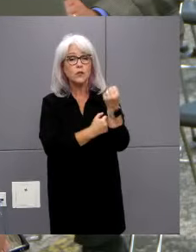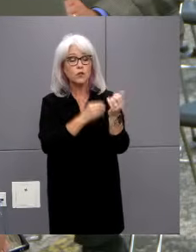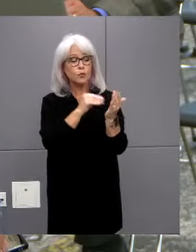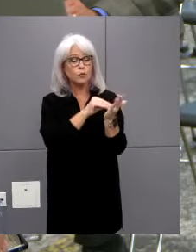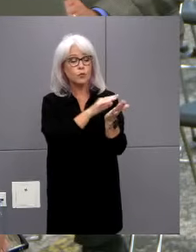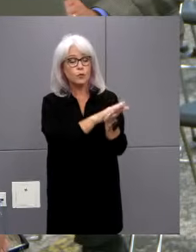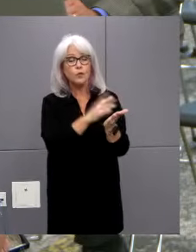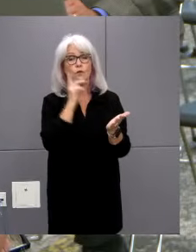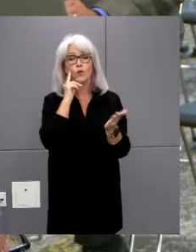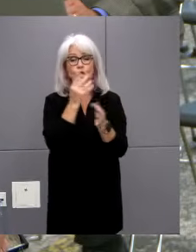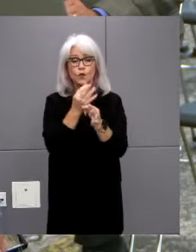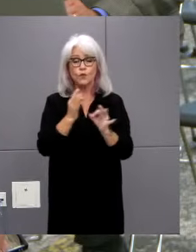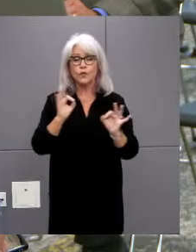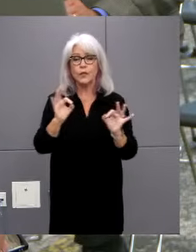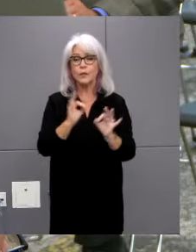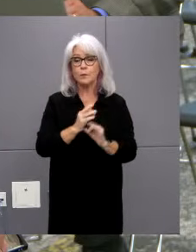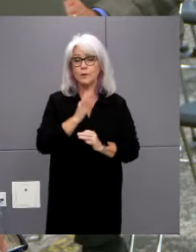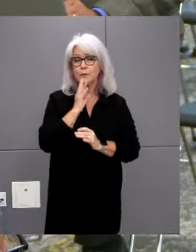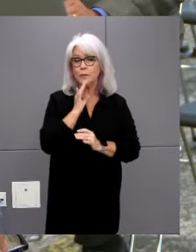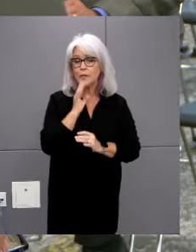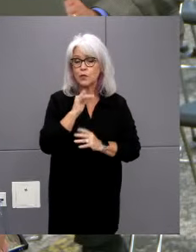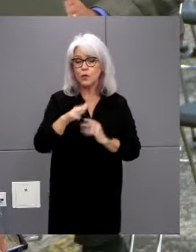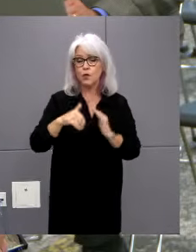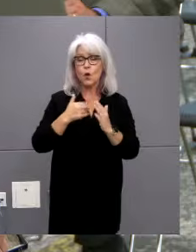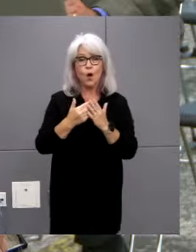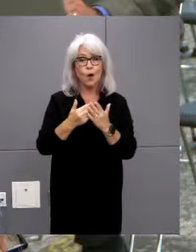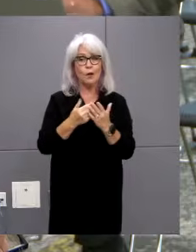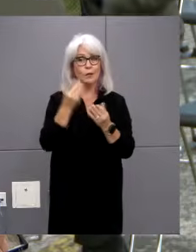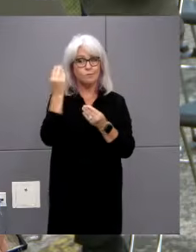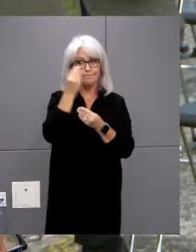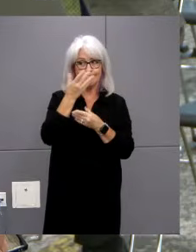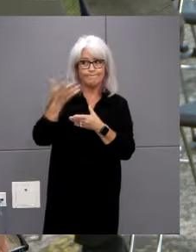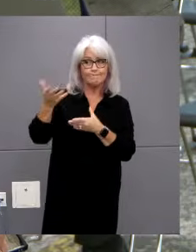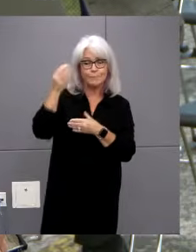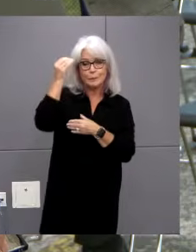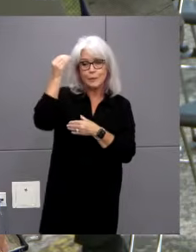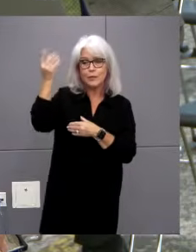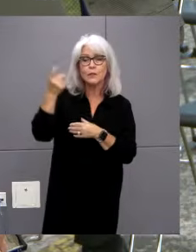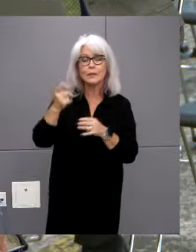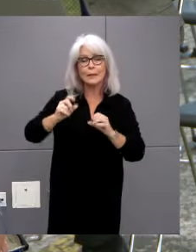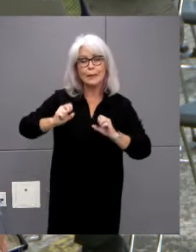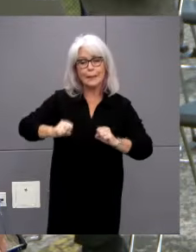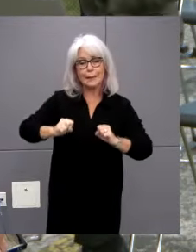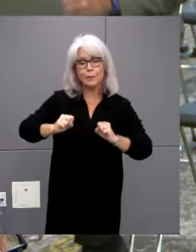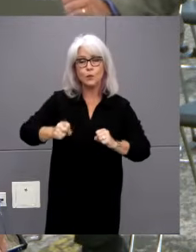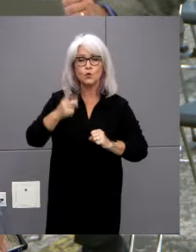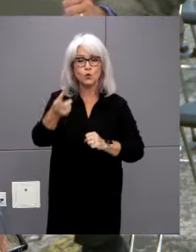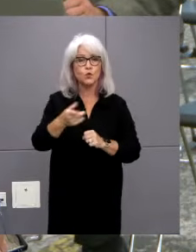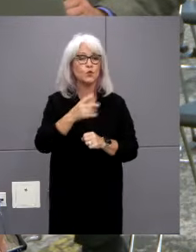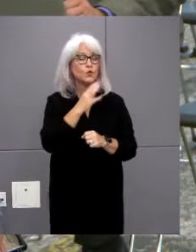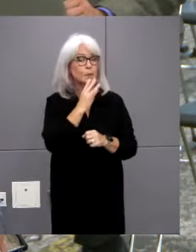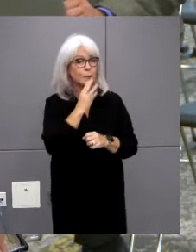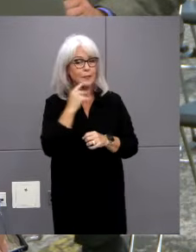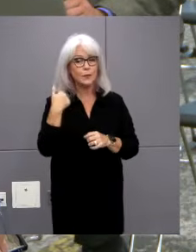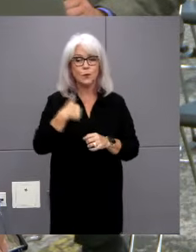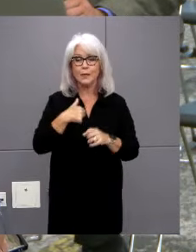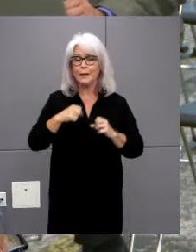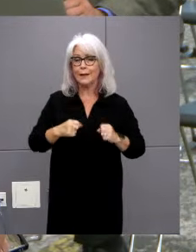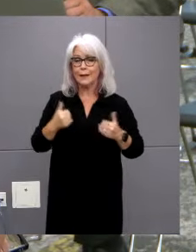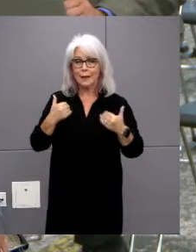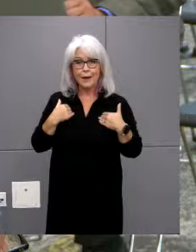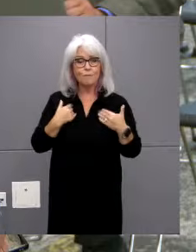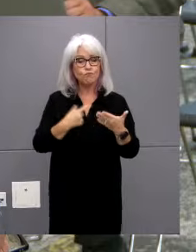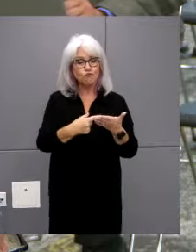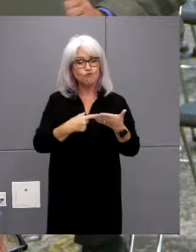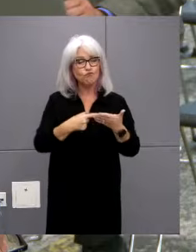freedom of speech and that all views should be recognized and allowed to speak. I love the format here. We can have a cordial conversation. And I would